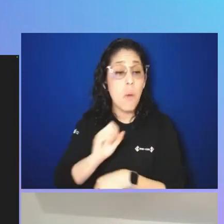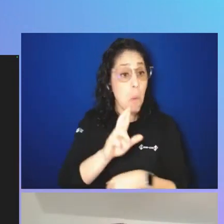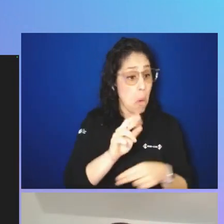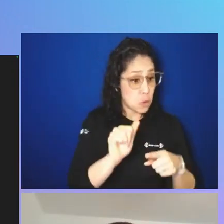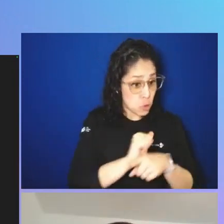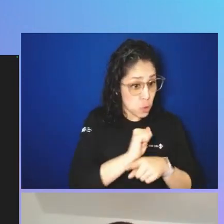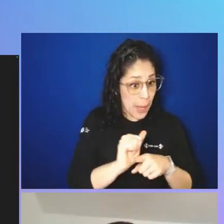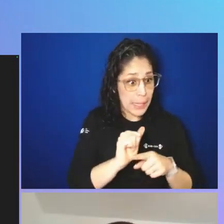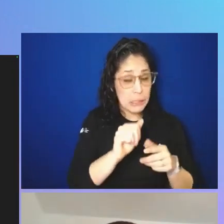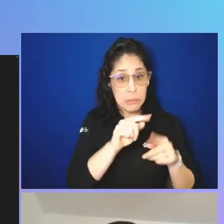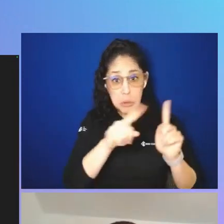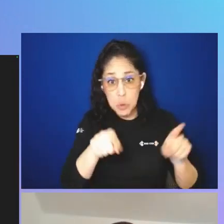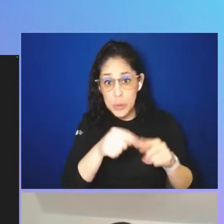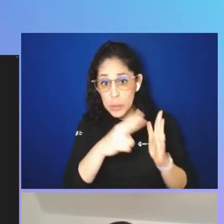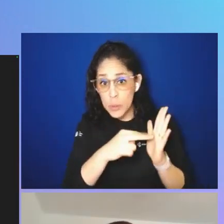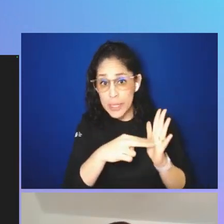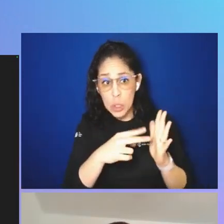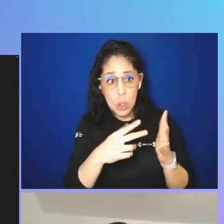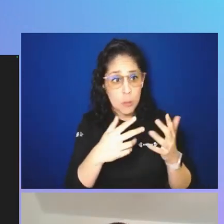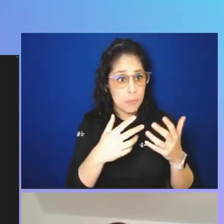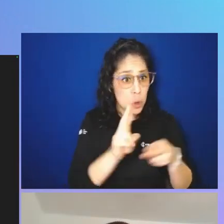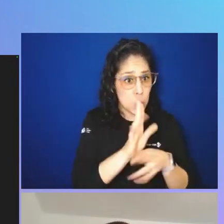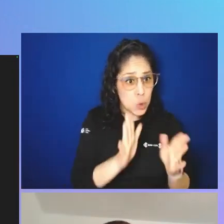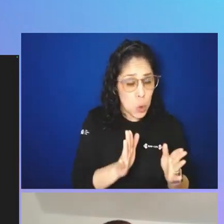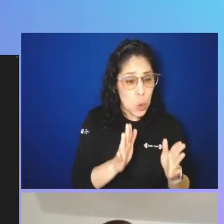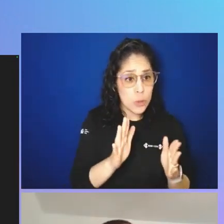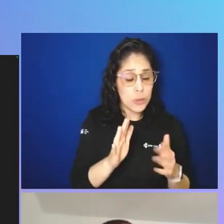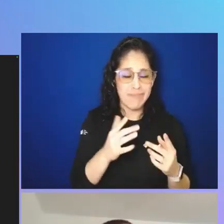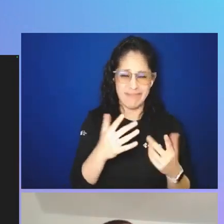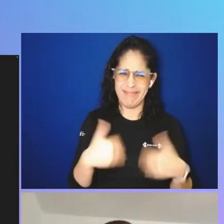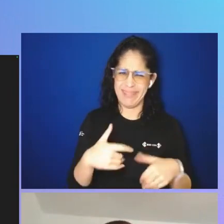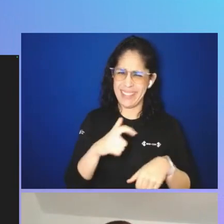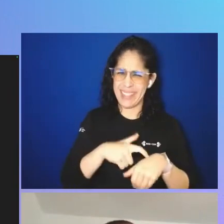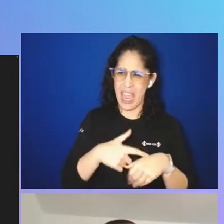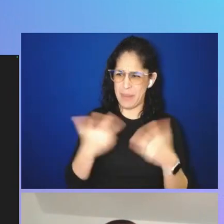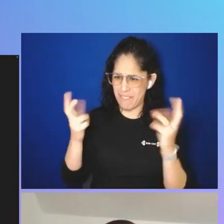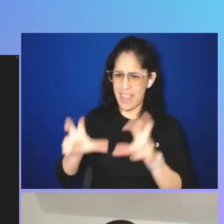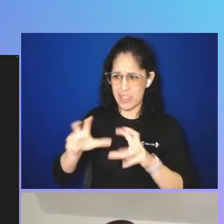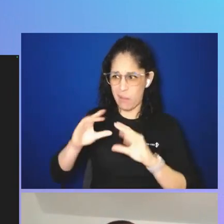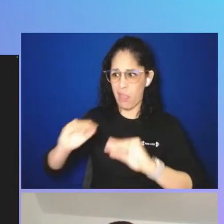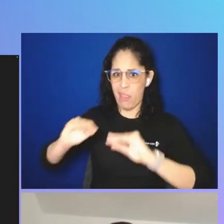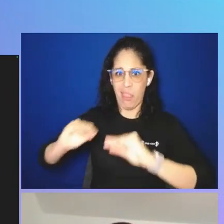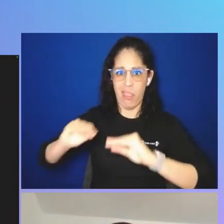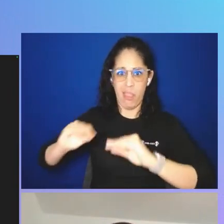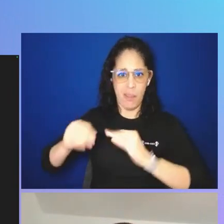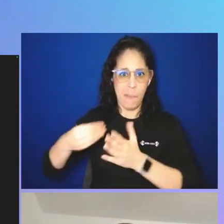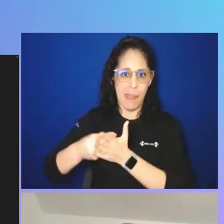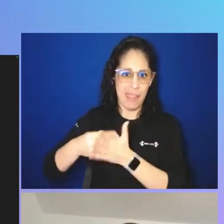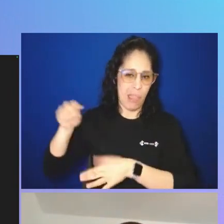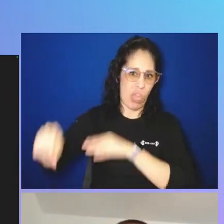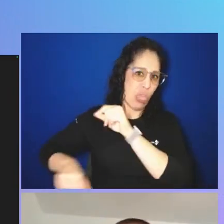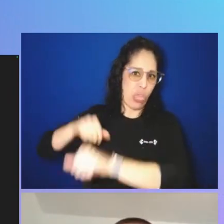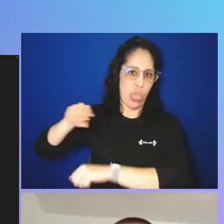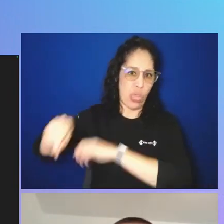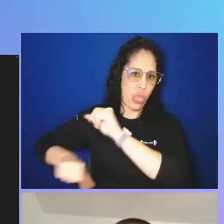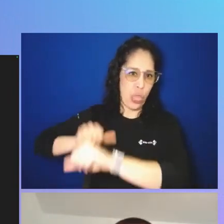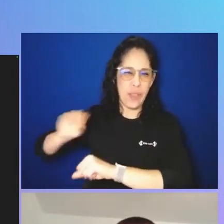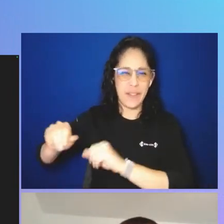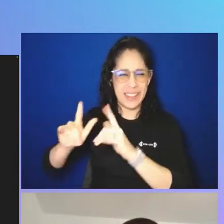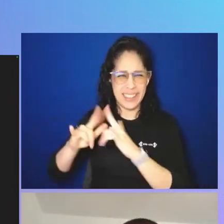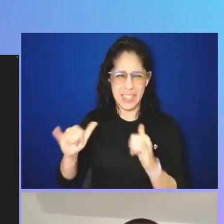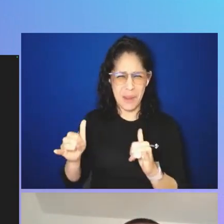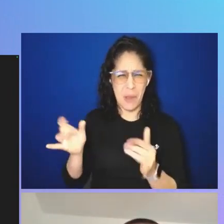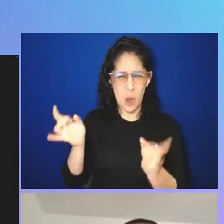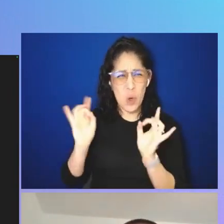That seems like a big investment of time and money, and altogether kind of a cruel thing